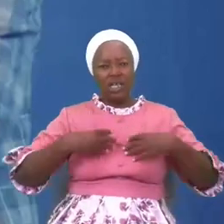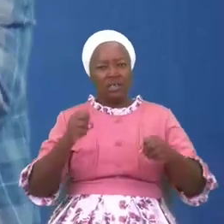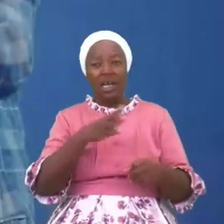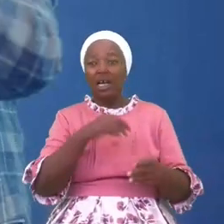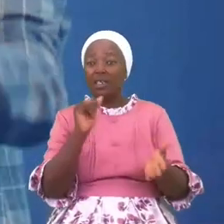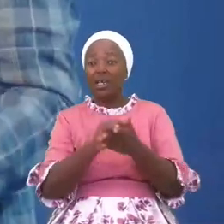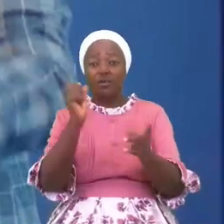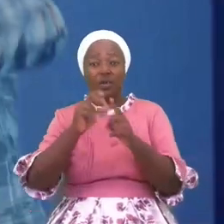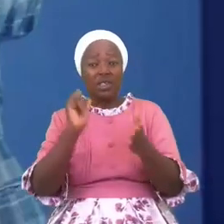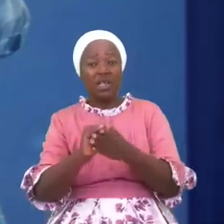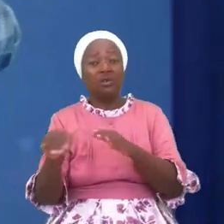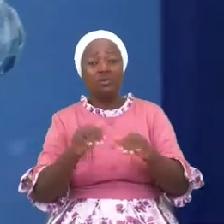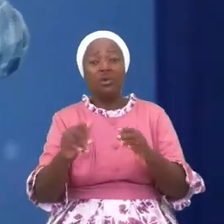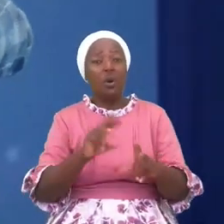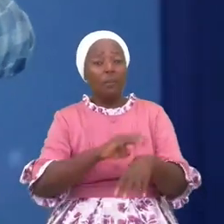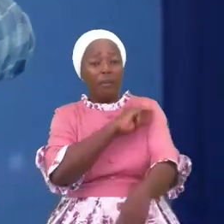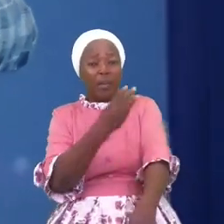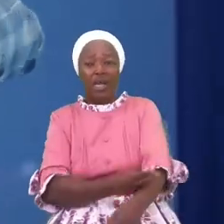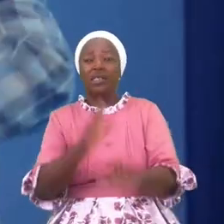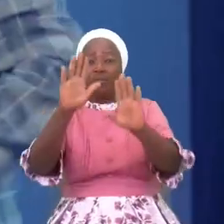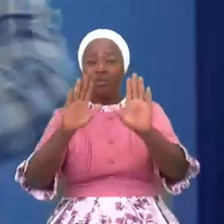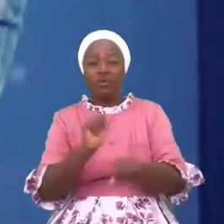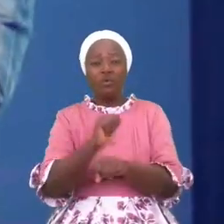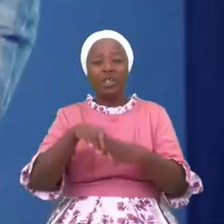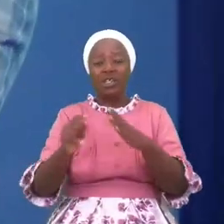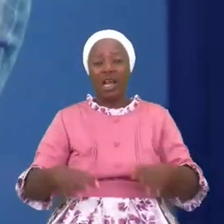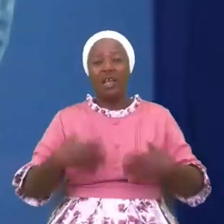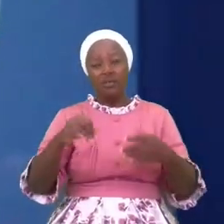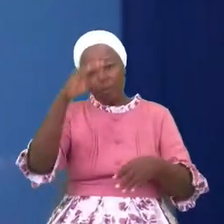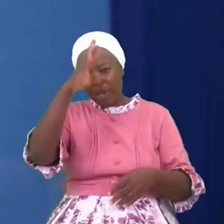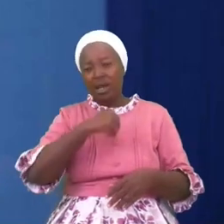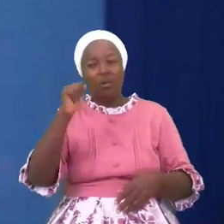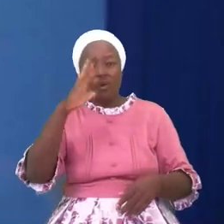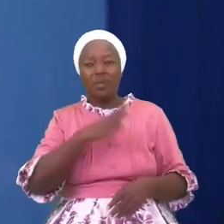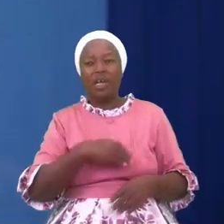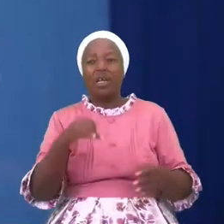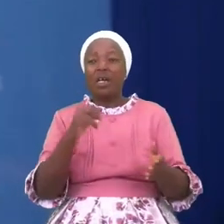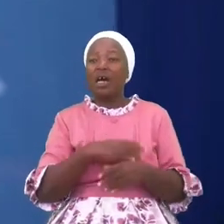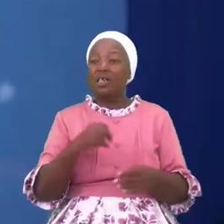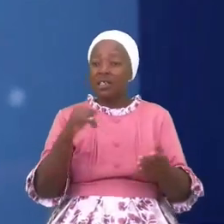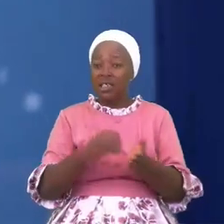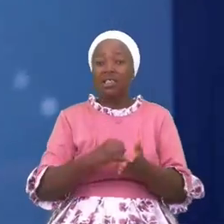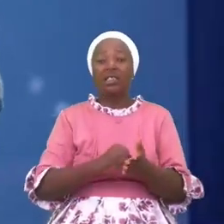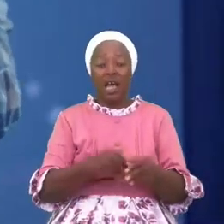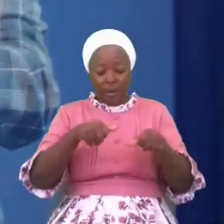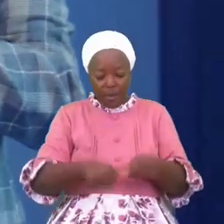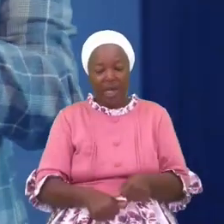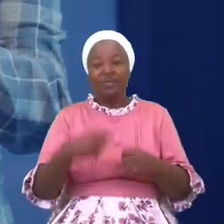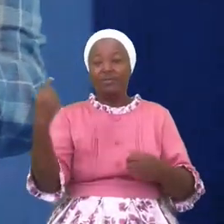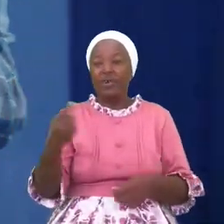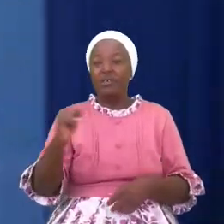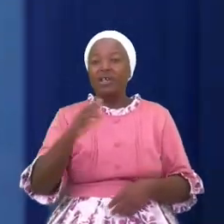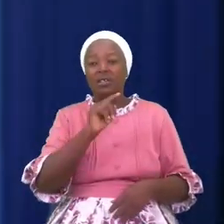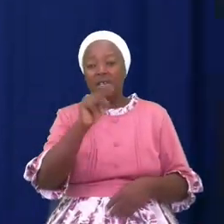of men and women, it abides forever. Therefore, lift up thy voice with strength. Lift it up, be